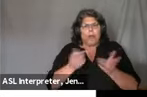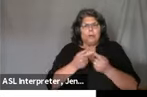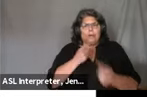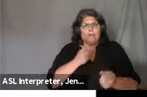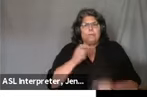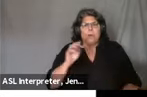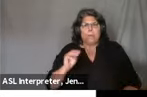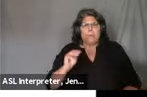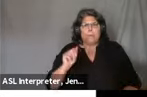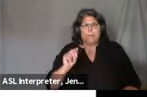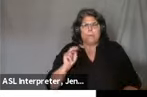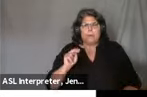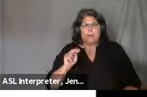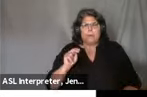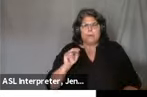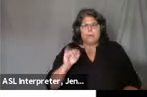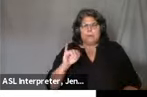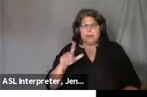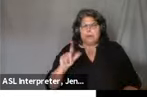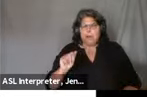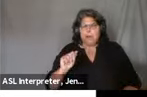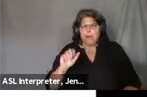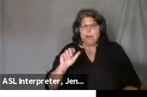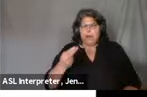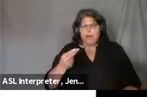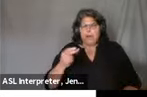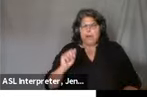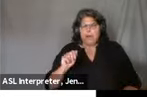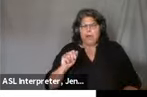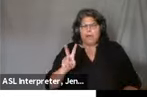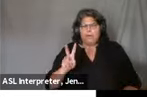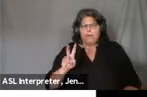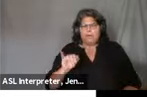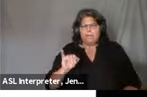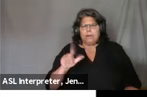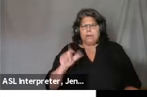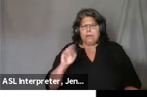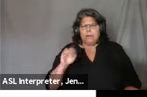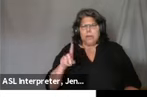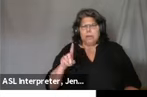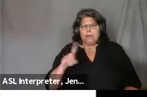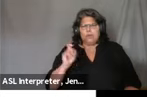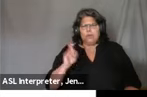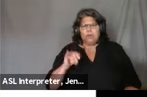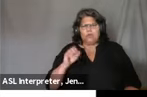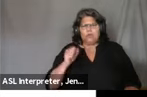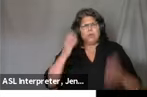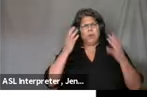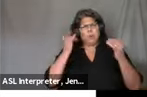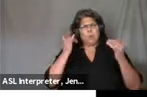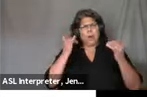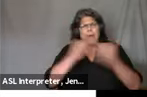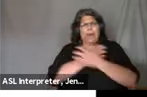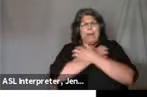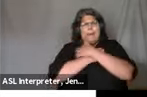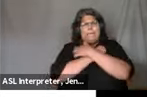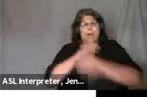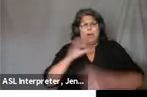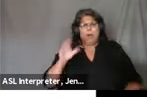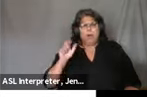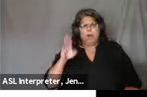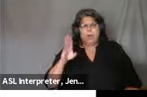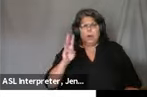Manoa Haviland. Her question is, or his question is, why is the Bear Cub Way build alternative